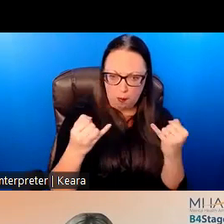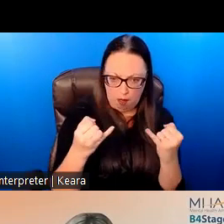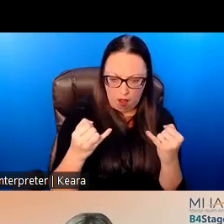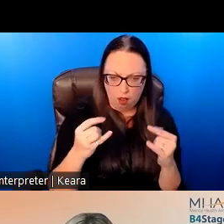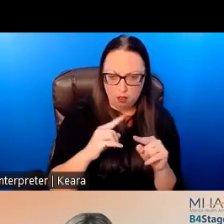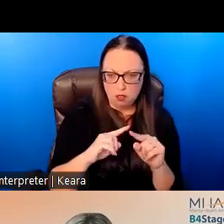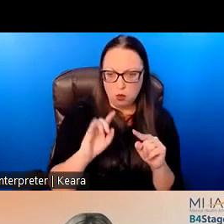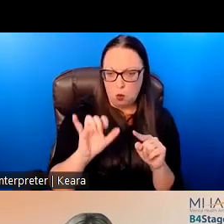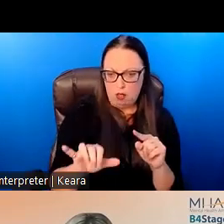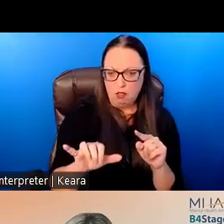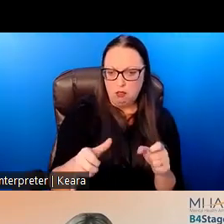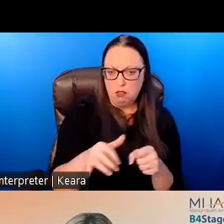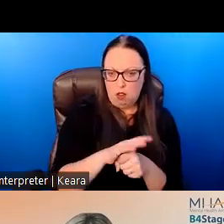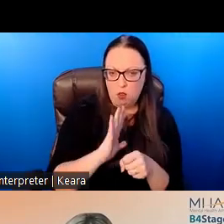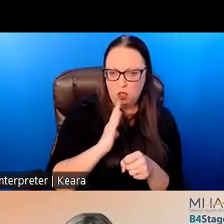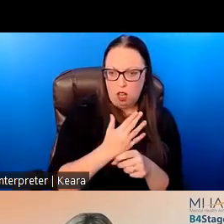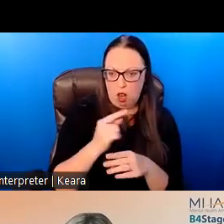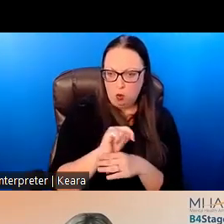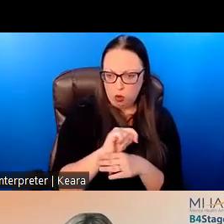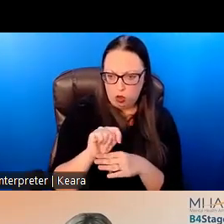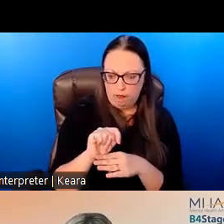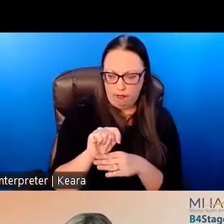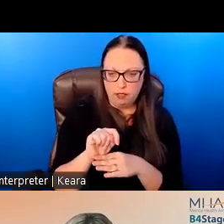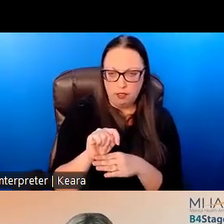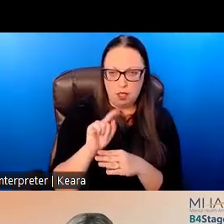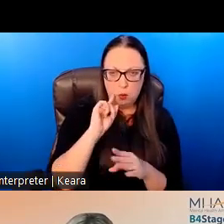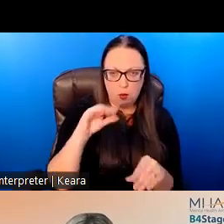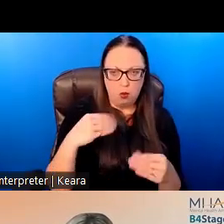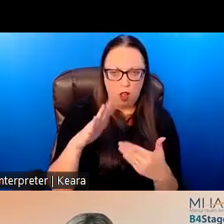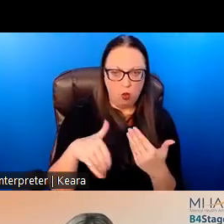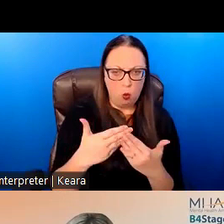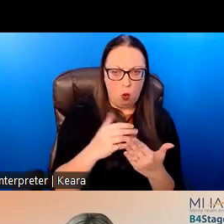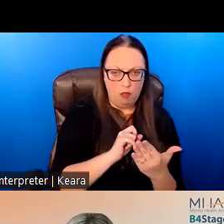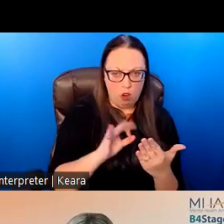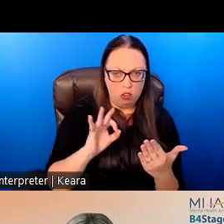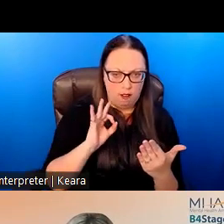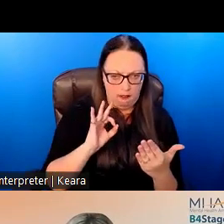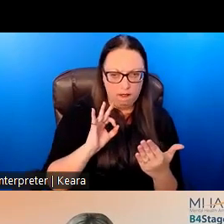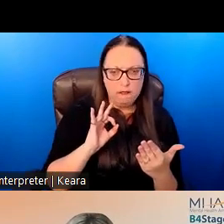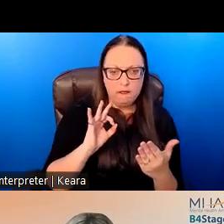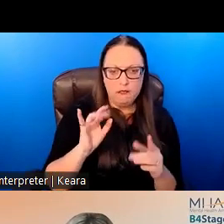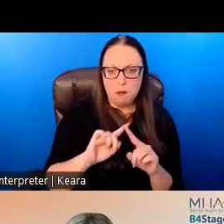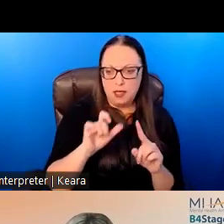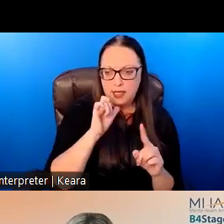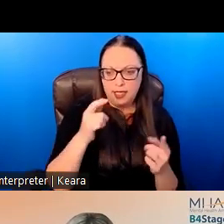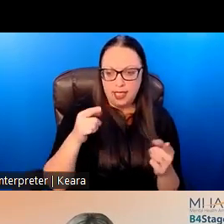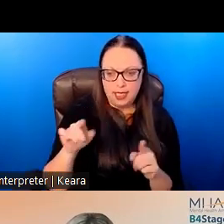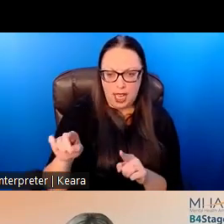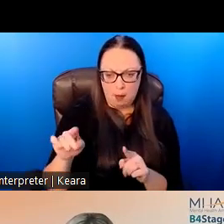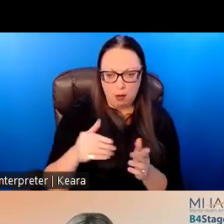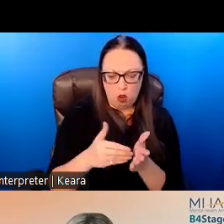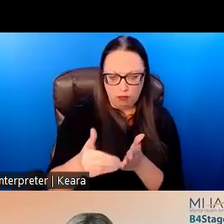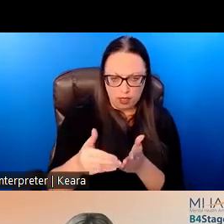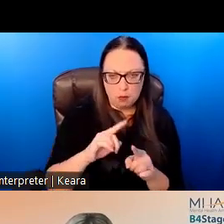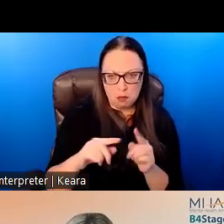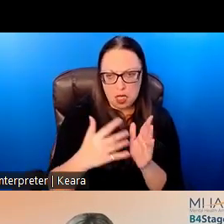It does get covered in our trainings that we provide to all of our staff. It doesn't happen frequently, but it does happen